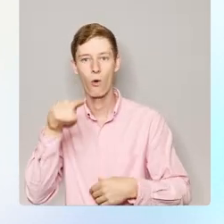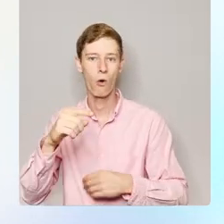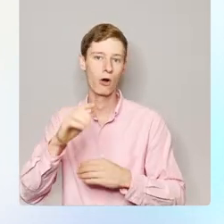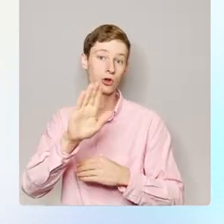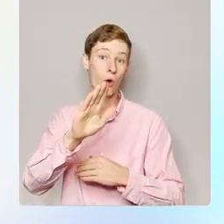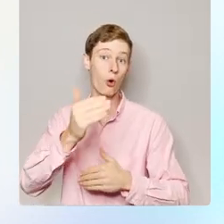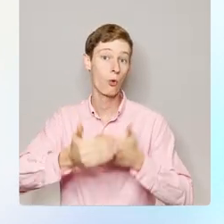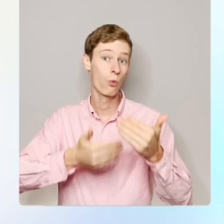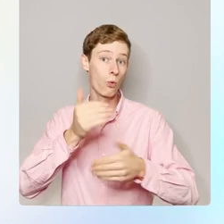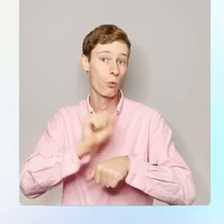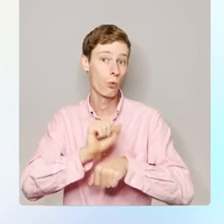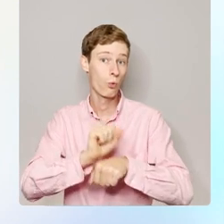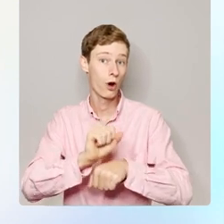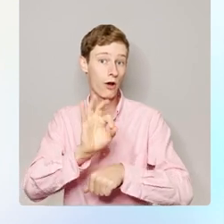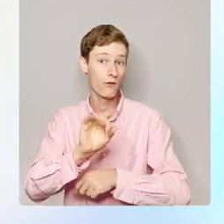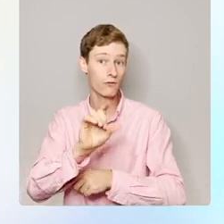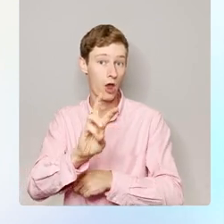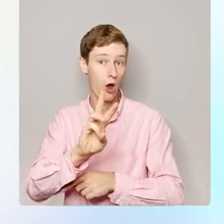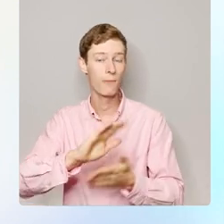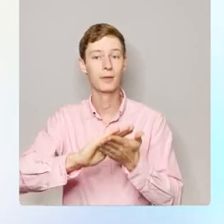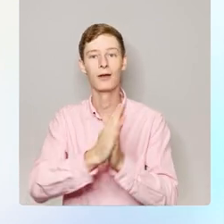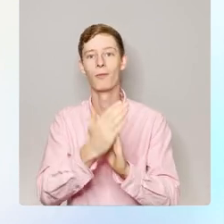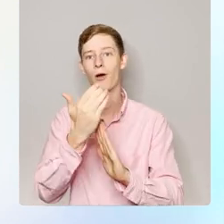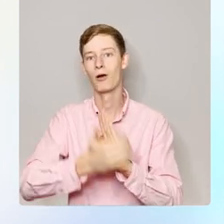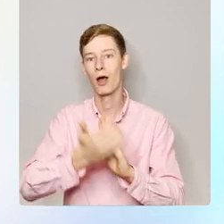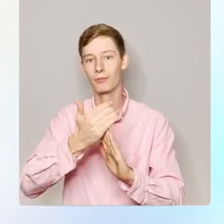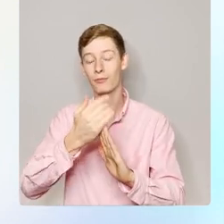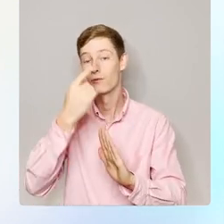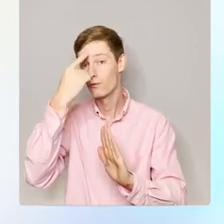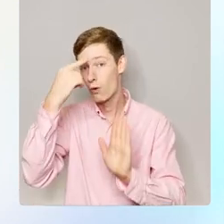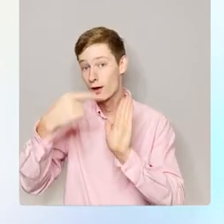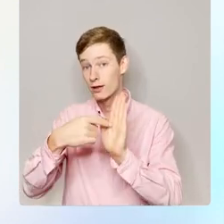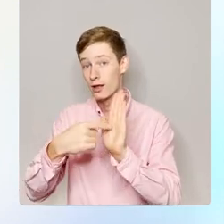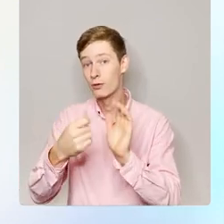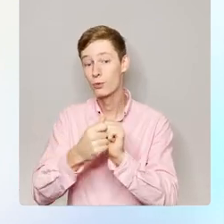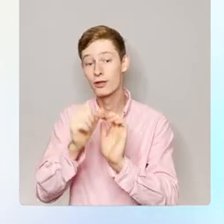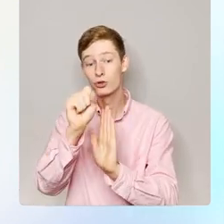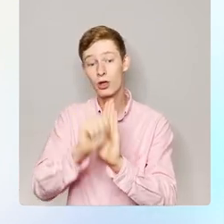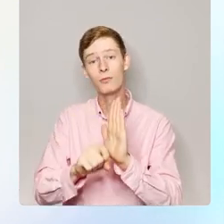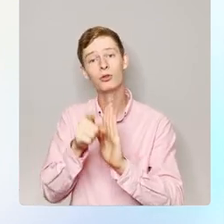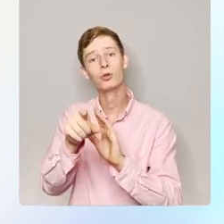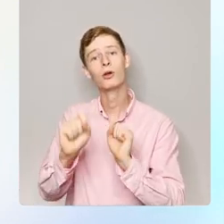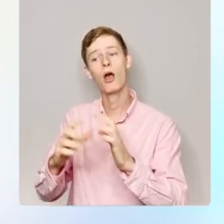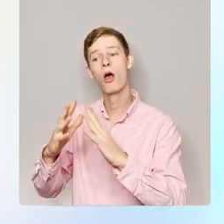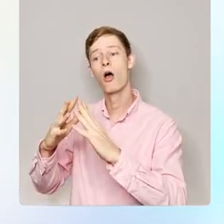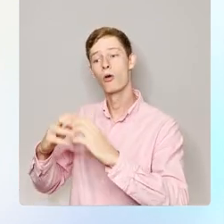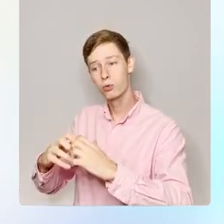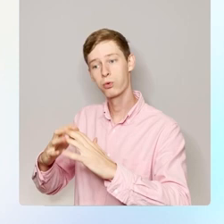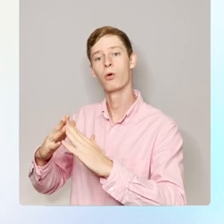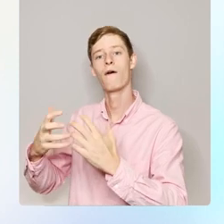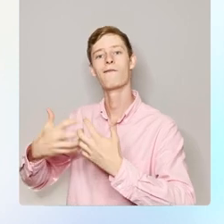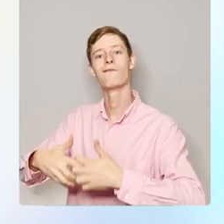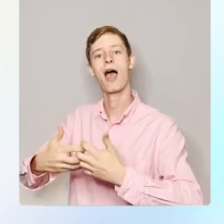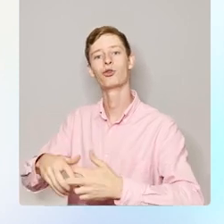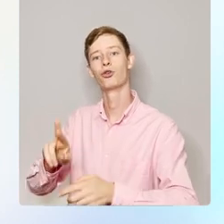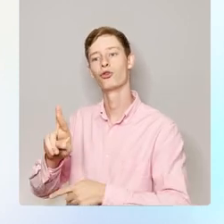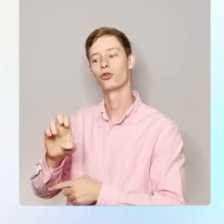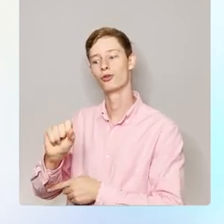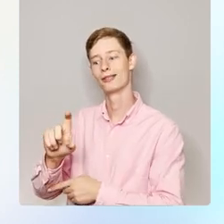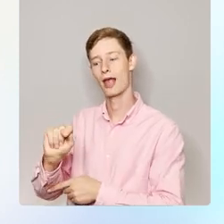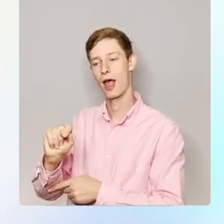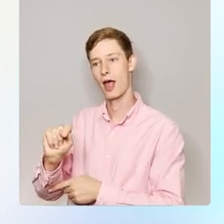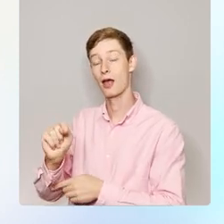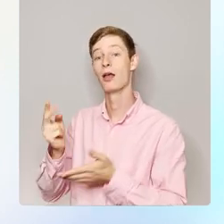workflow. For example, with scripts, you can factory reset your device and sign in with a new test